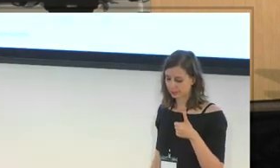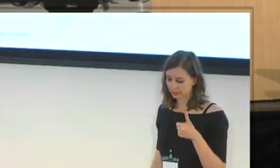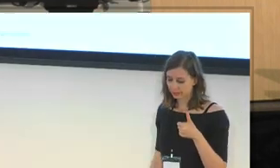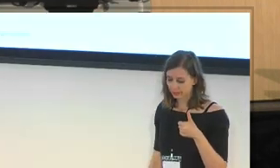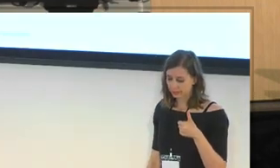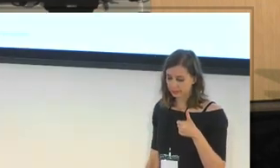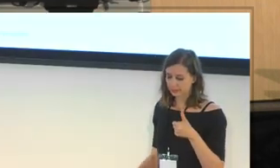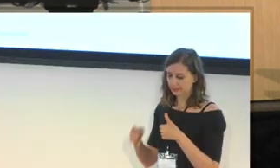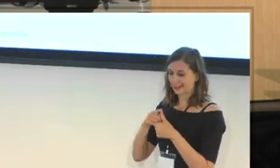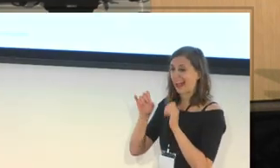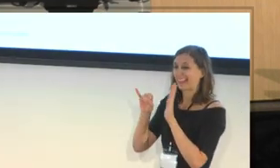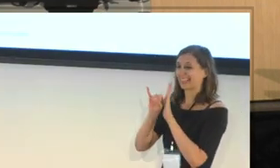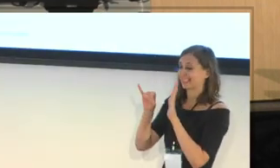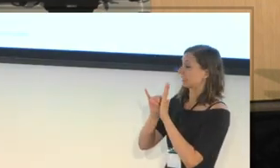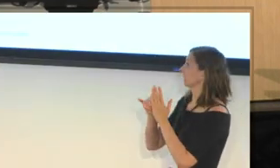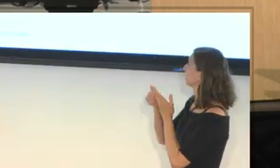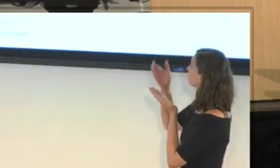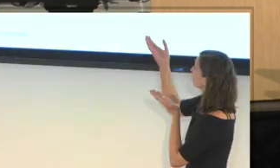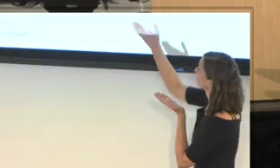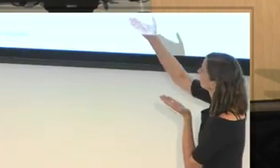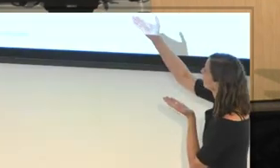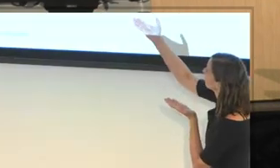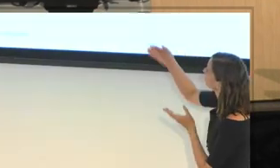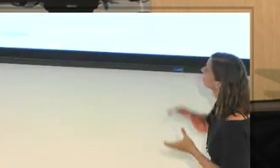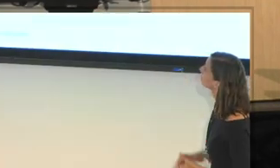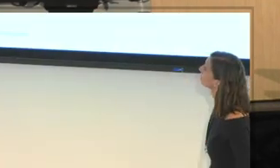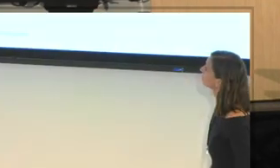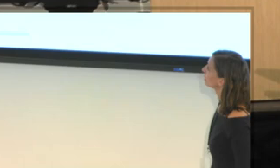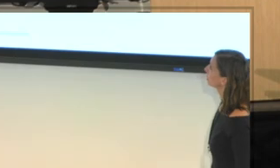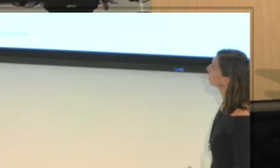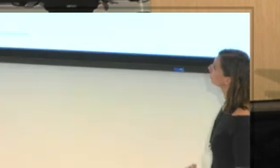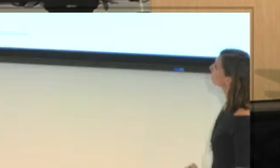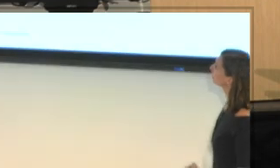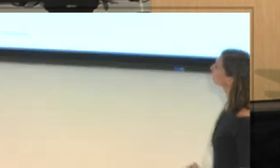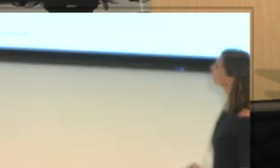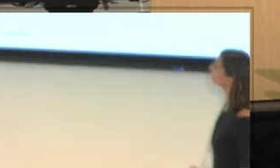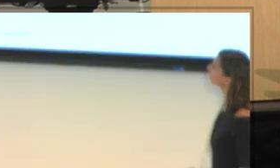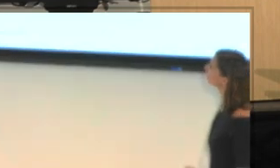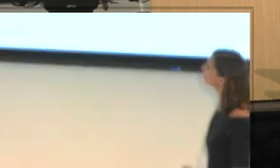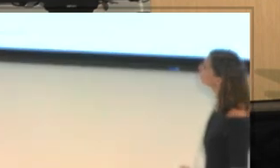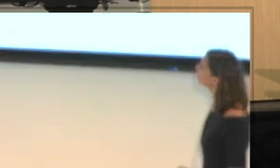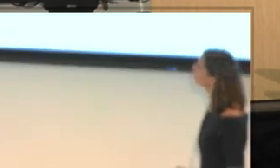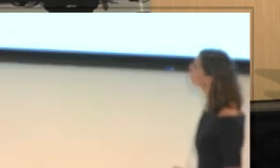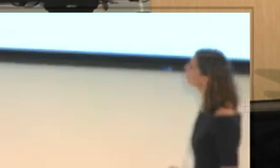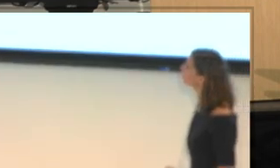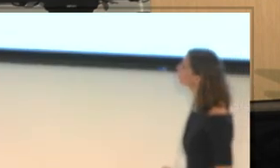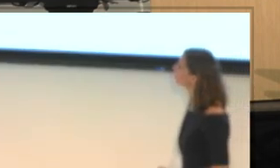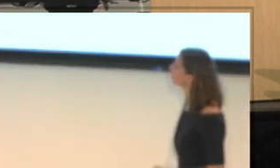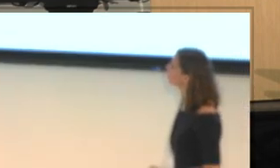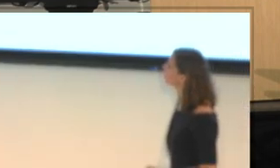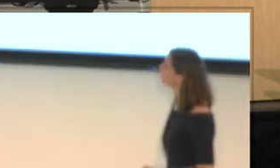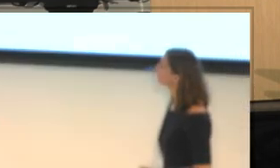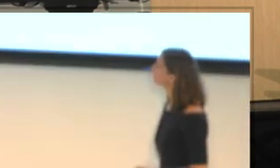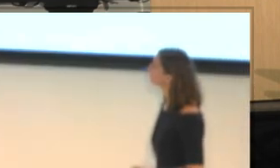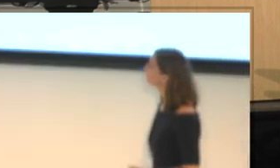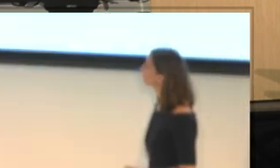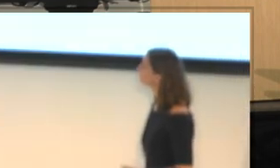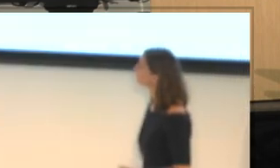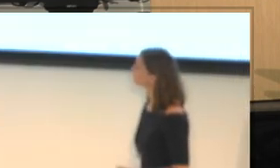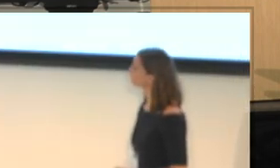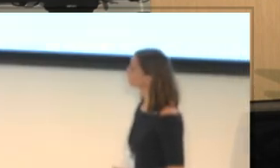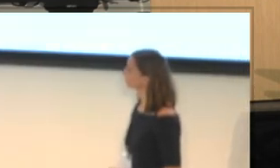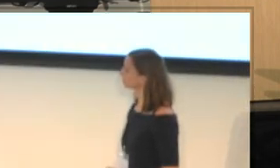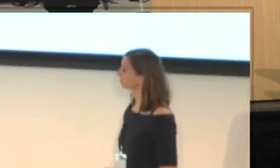what percentage of the US general consumers, Gen Z to Gen X, rate their digital identity as important as their real